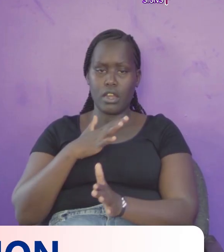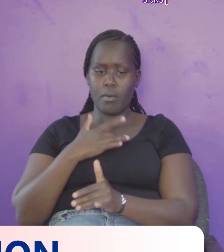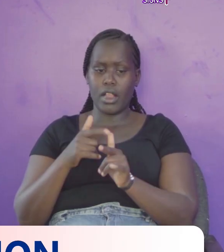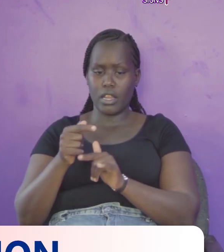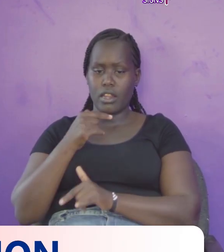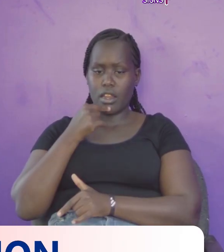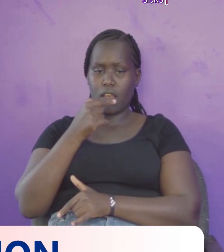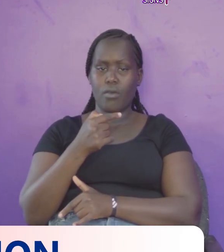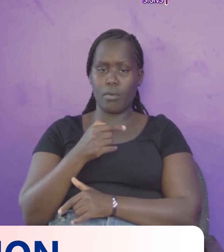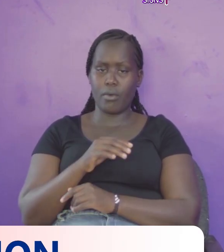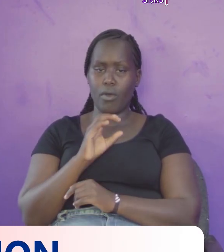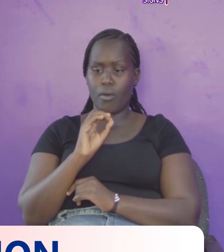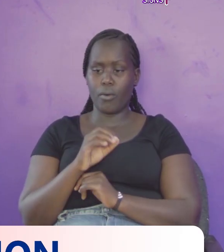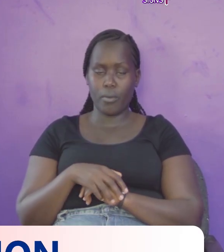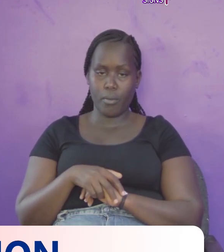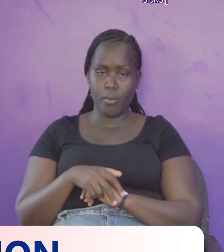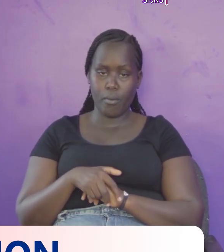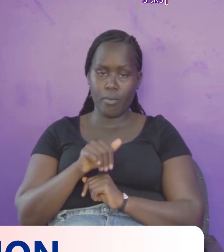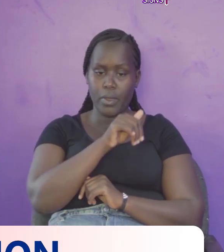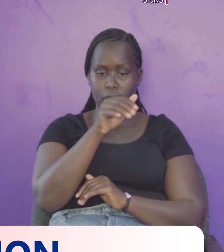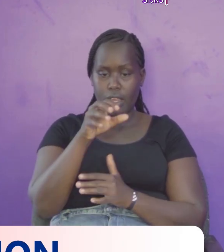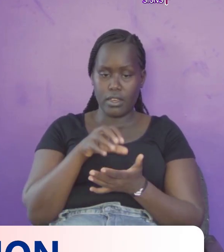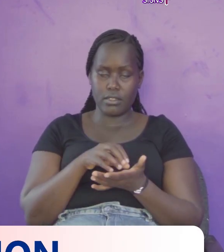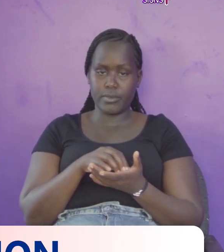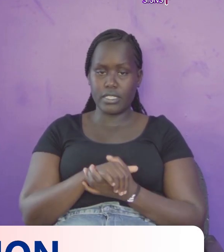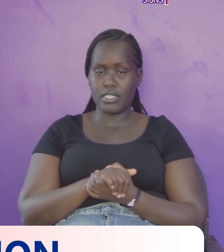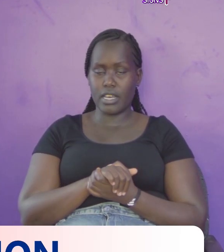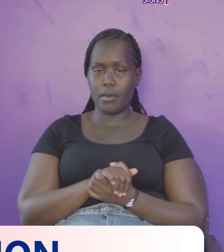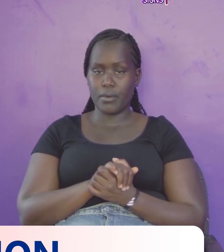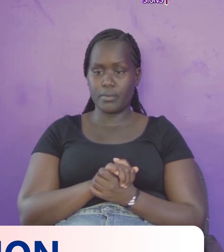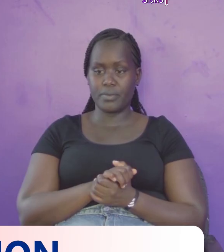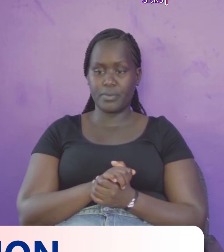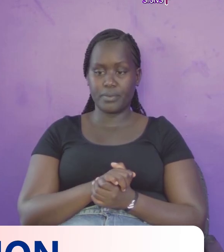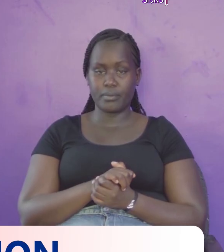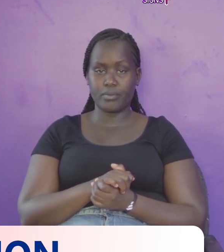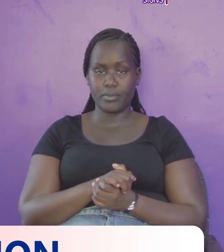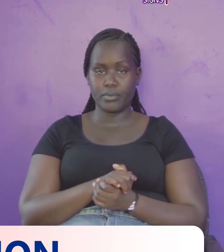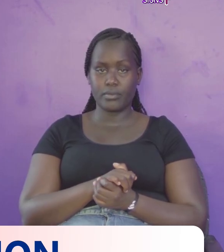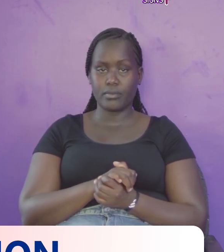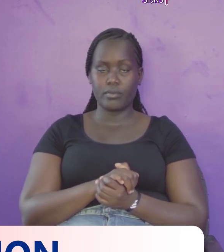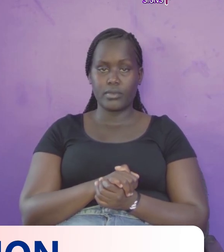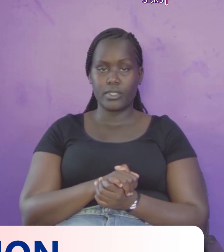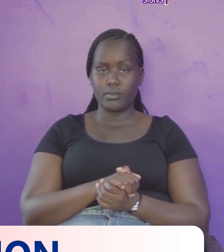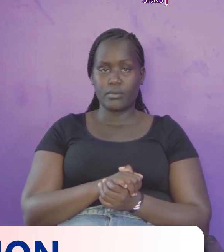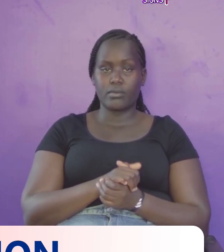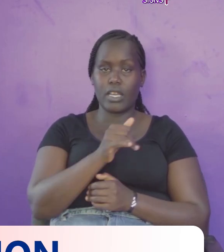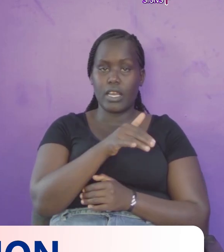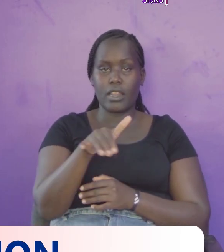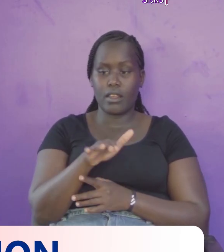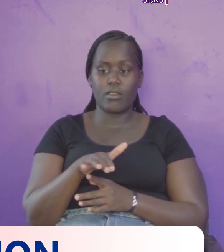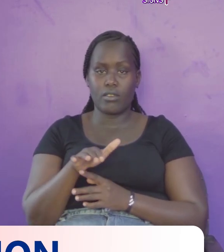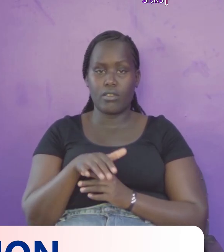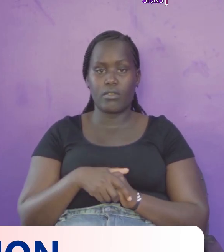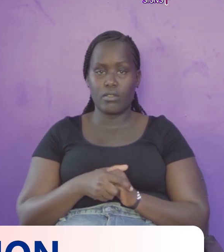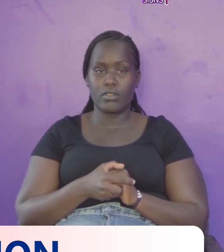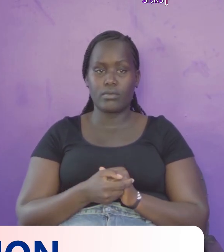nisiambiwe. In other cases, by the way, huwa napewa gloves. That was an insult. In other places huwa ninapewa